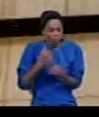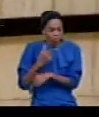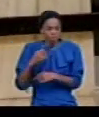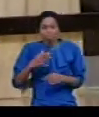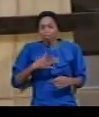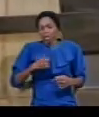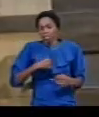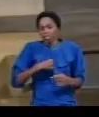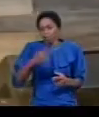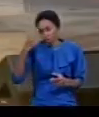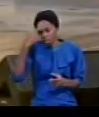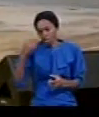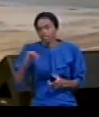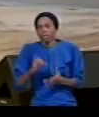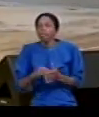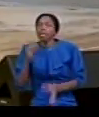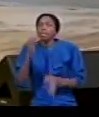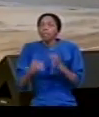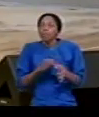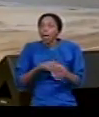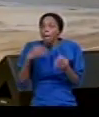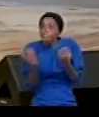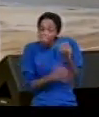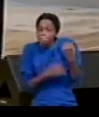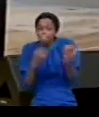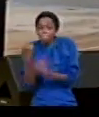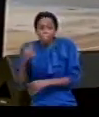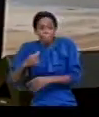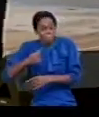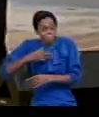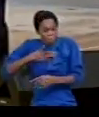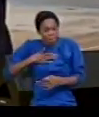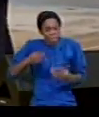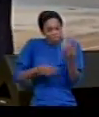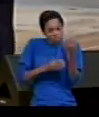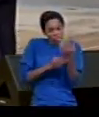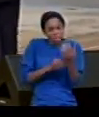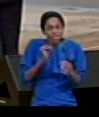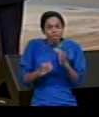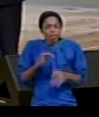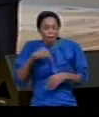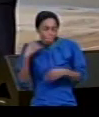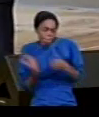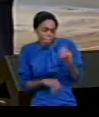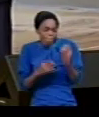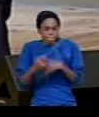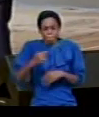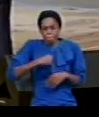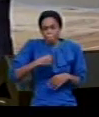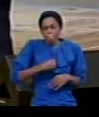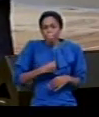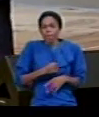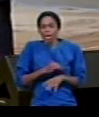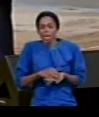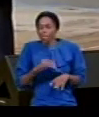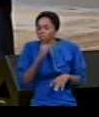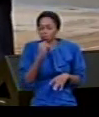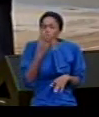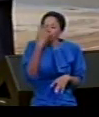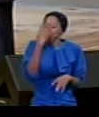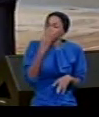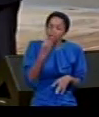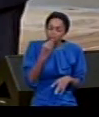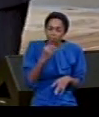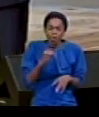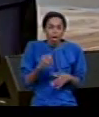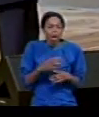if I punish my flesh, if I punish myself, if I deny myself for sleep, if I deny